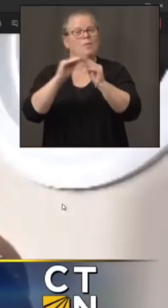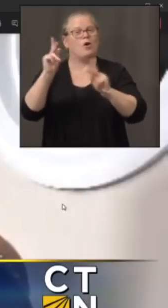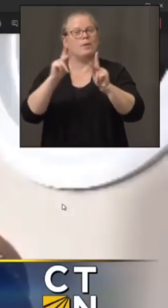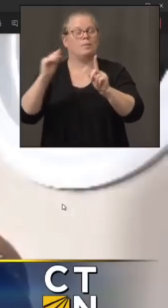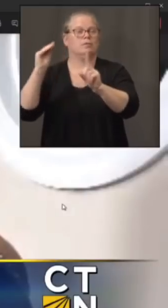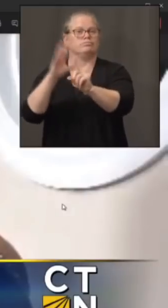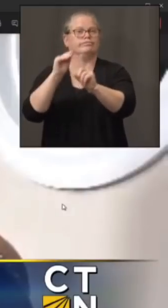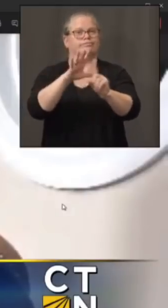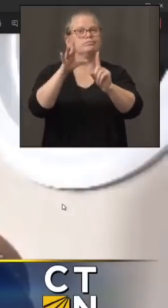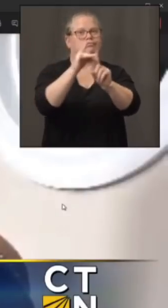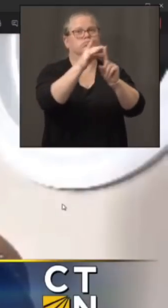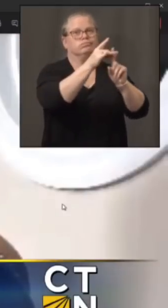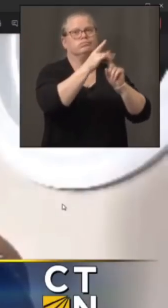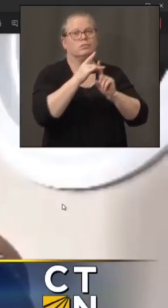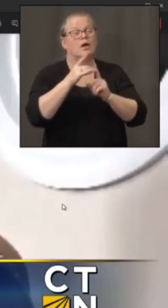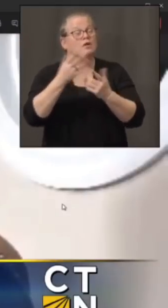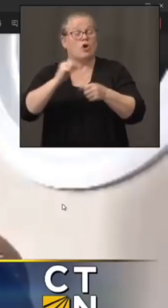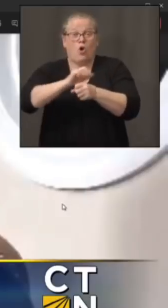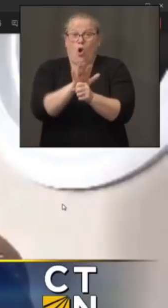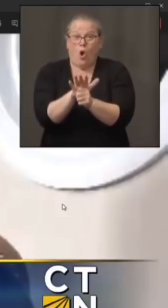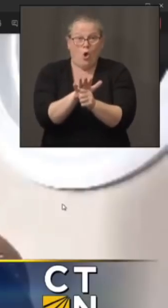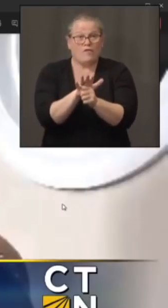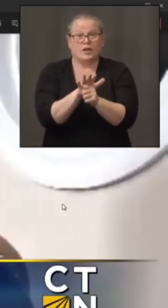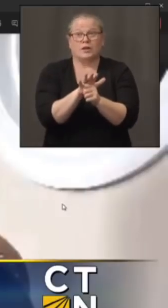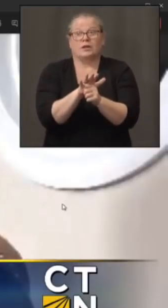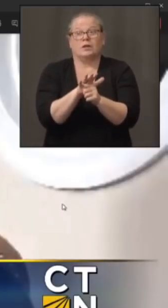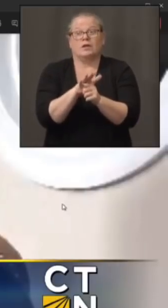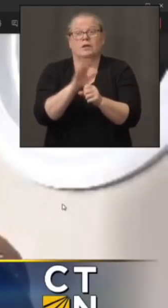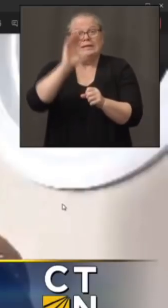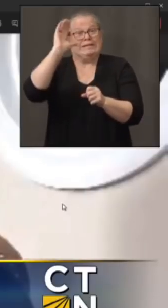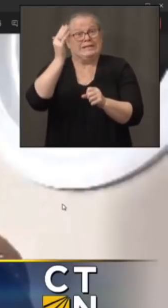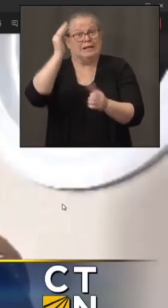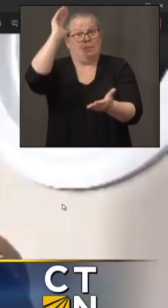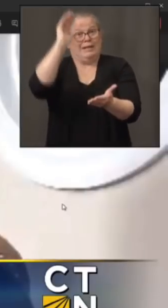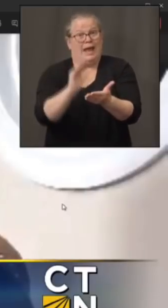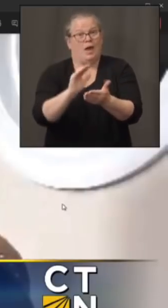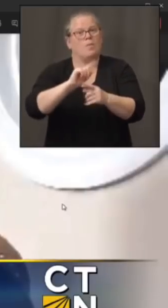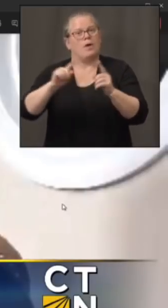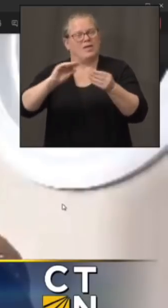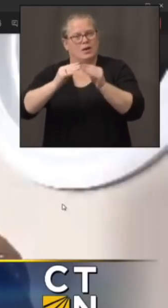declining substantially, the sheer amount of infection that we're going to have relative to other points in this